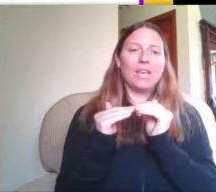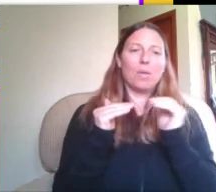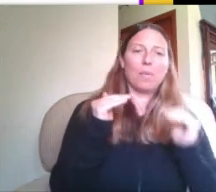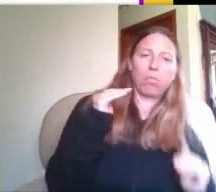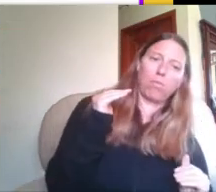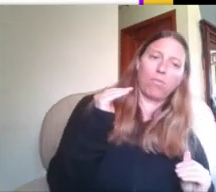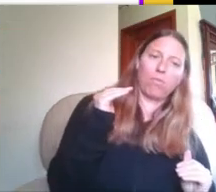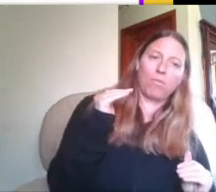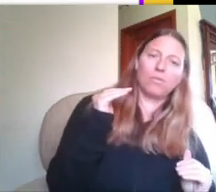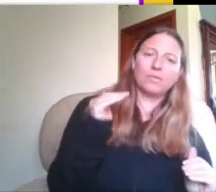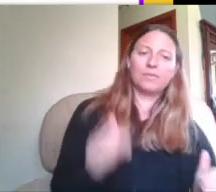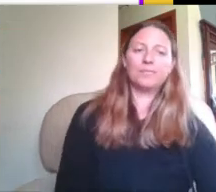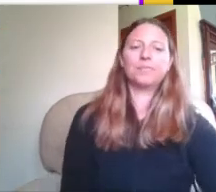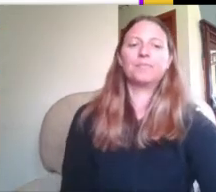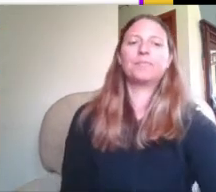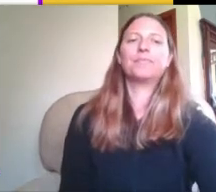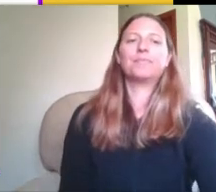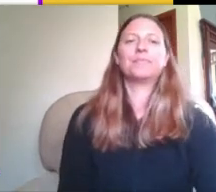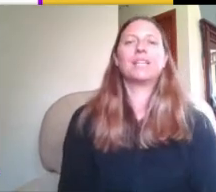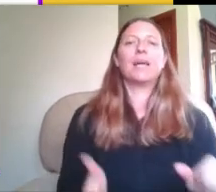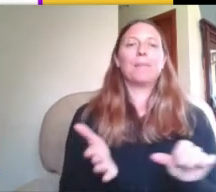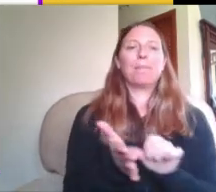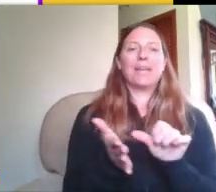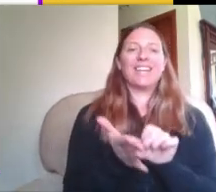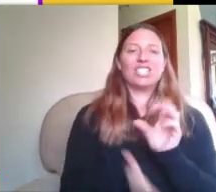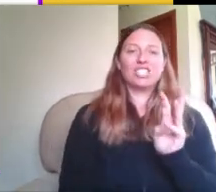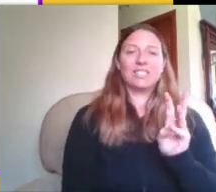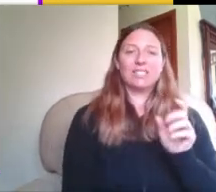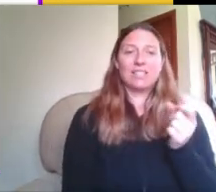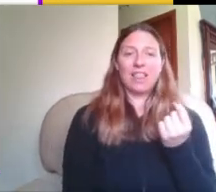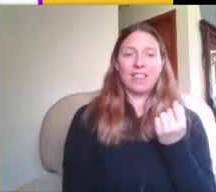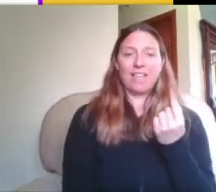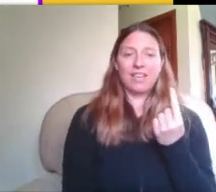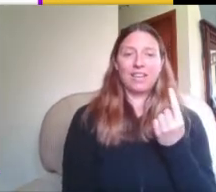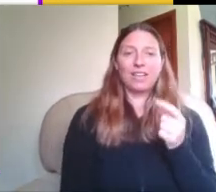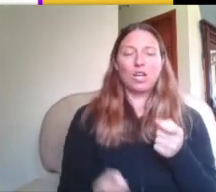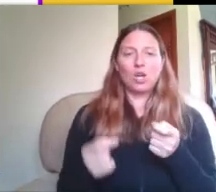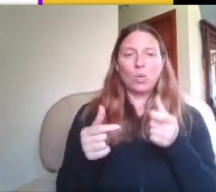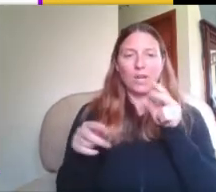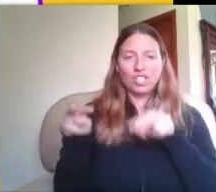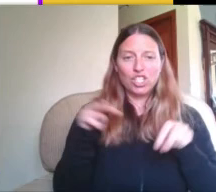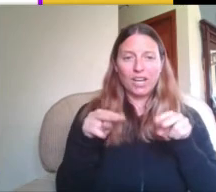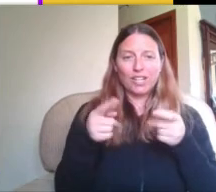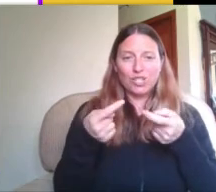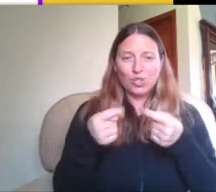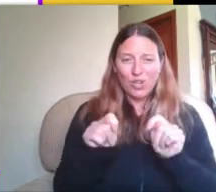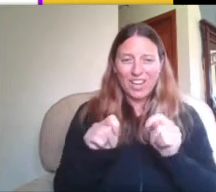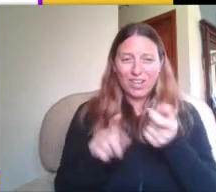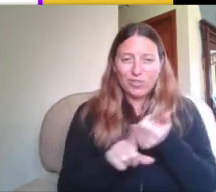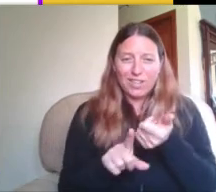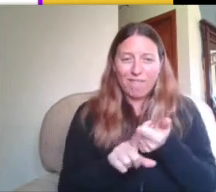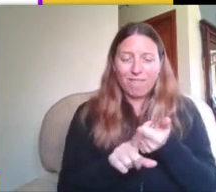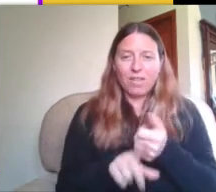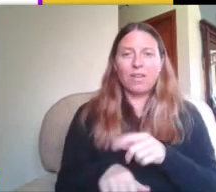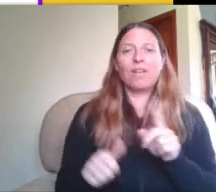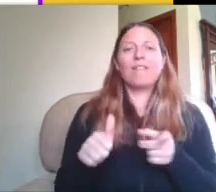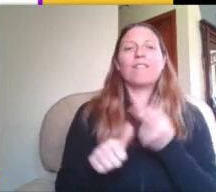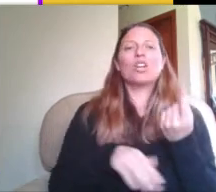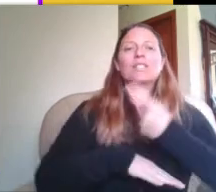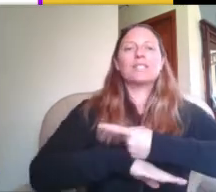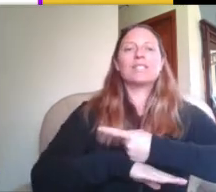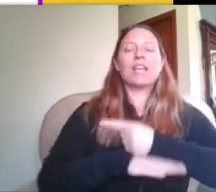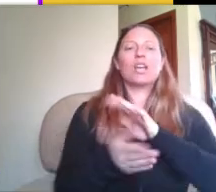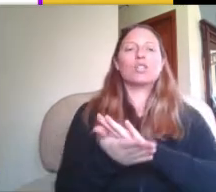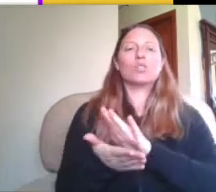Okay, page 611 is a quick check. Try this on your own. On the first day of school,